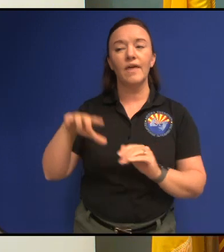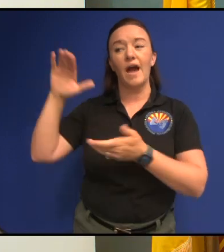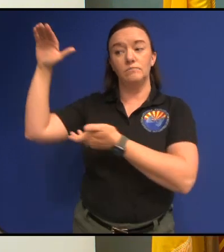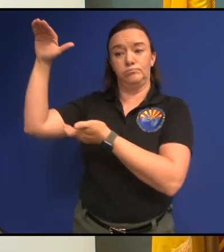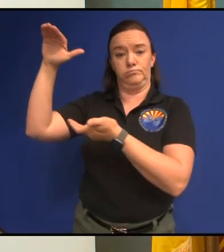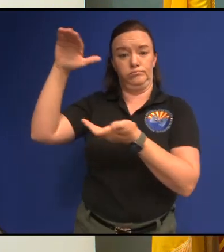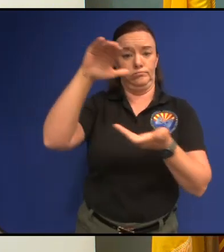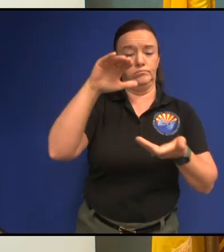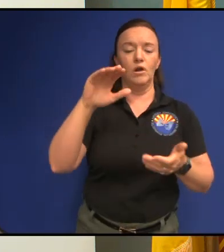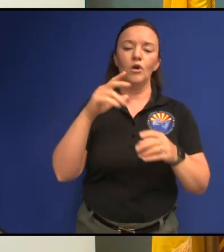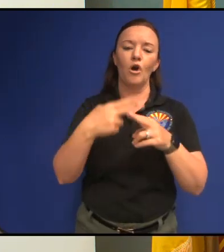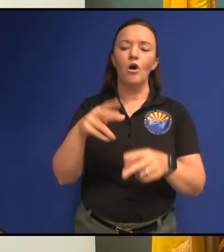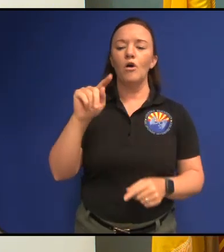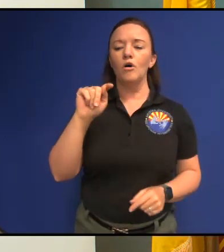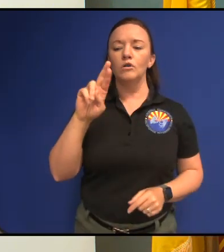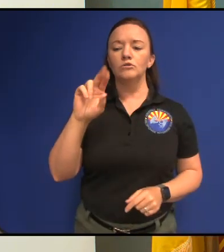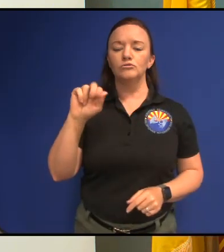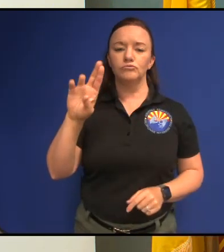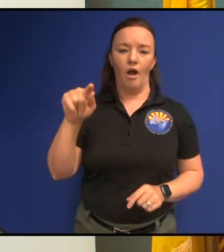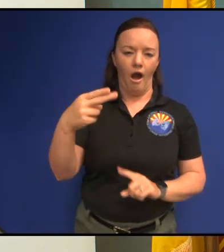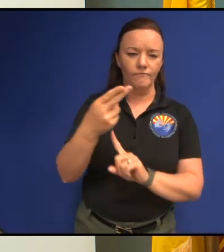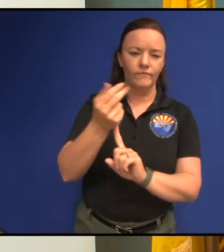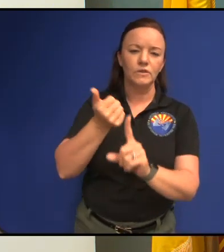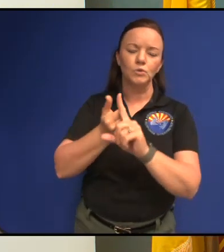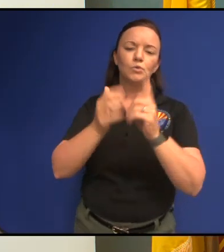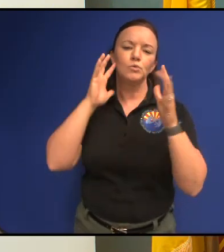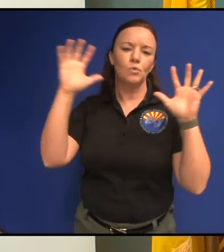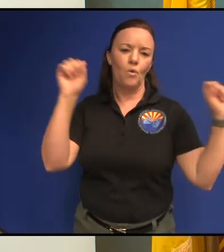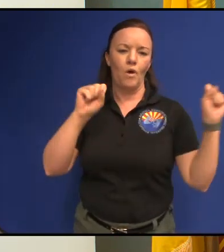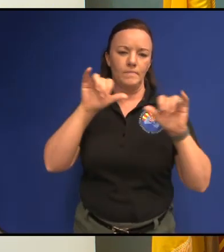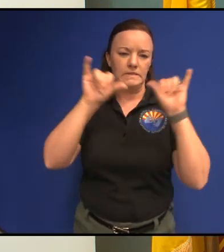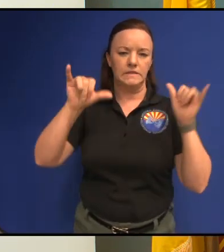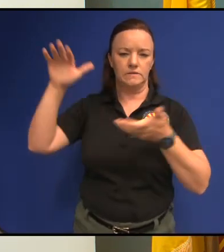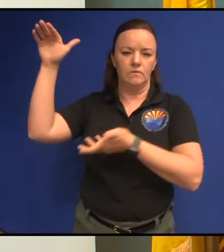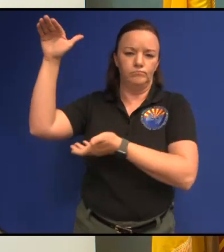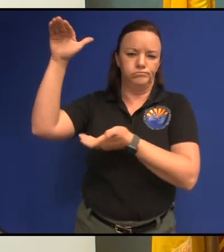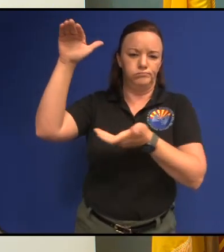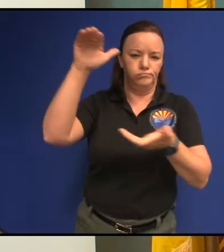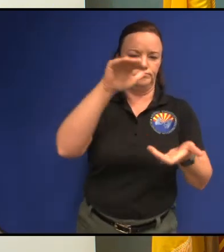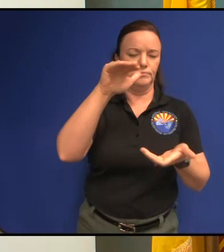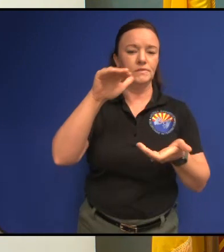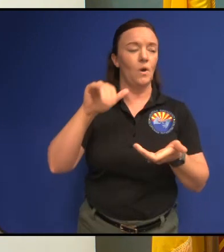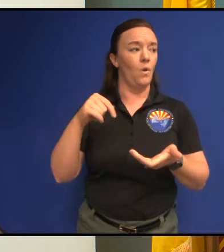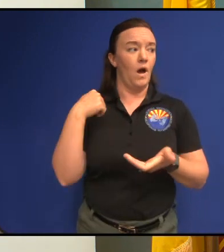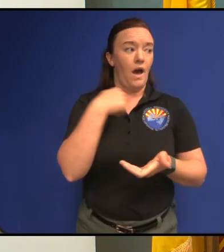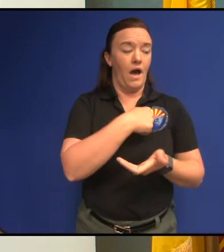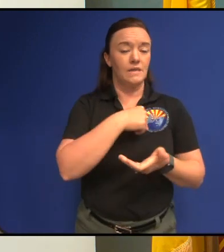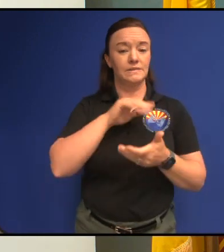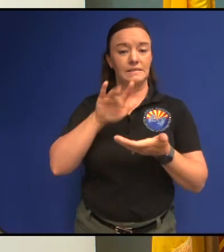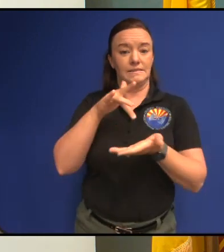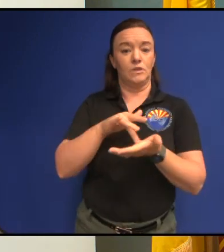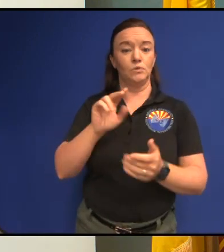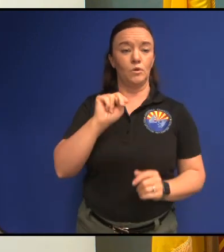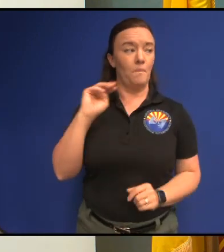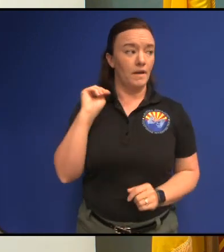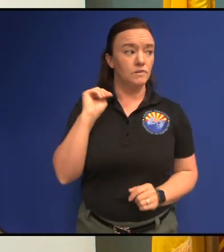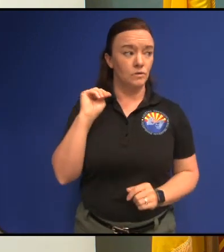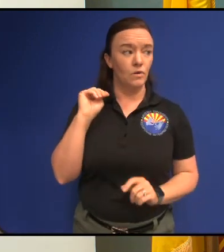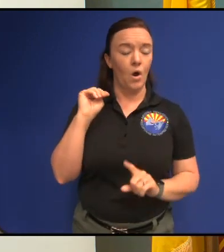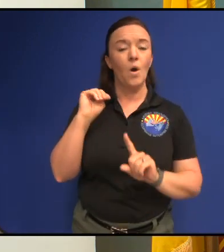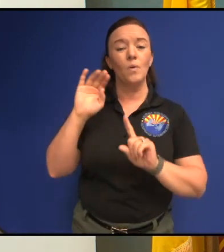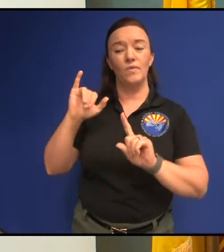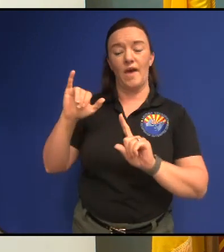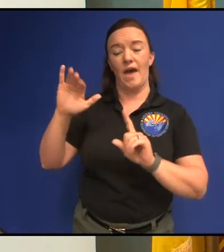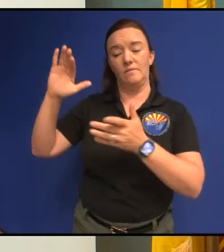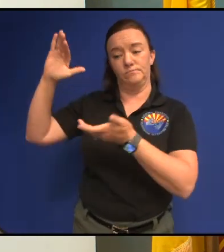over the Great Basin. Here we are in north central New Mexico, and here's where some of the flow is coming from that area of